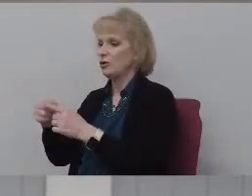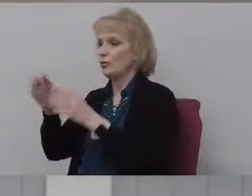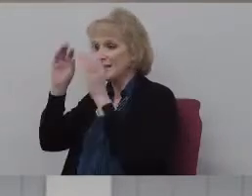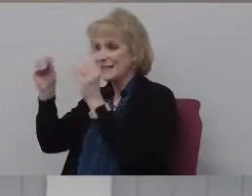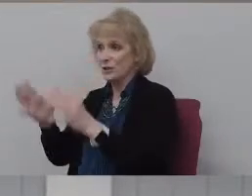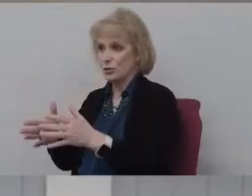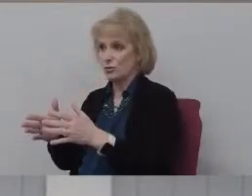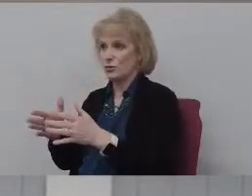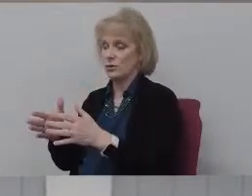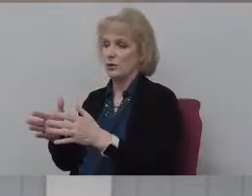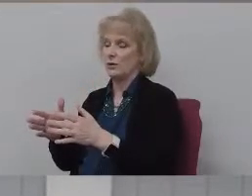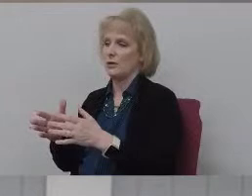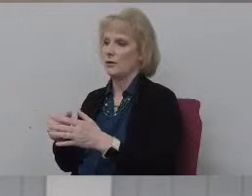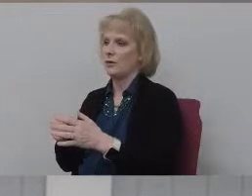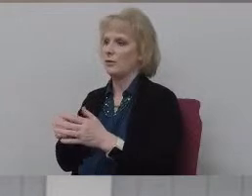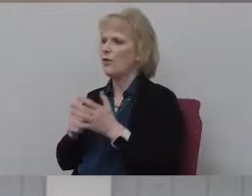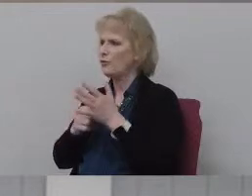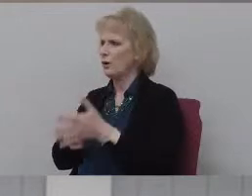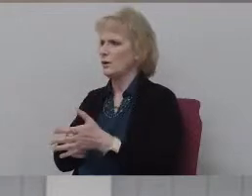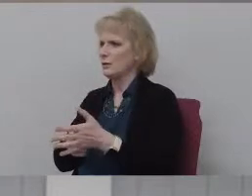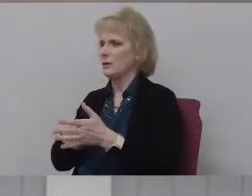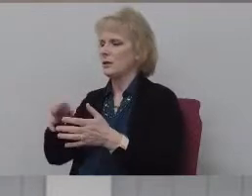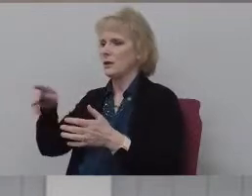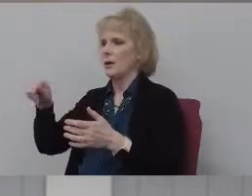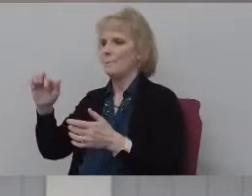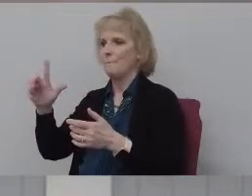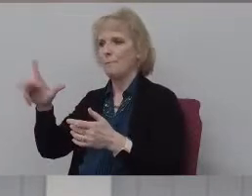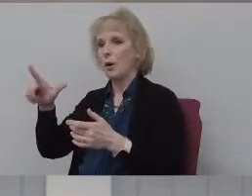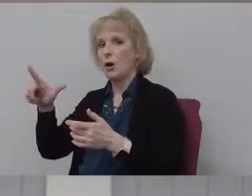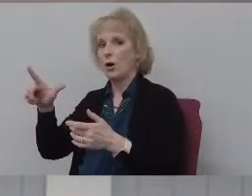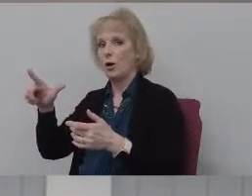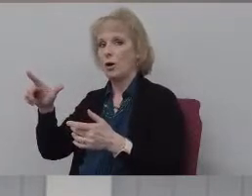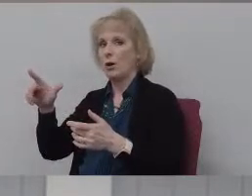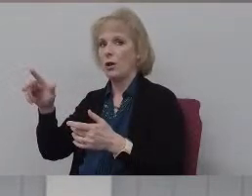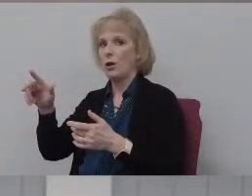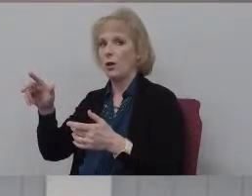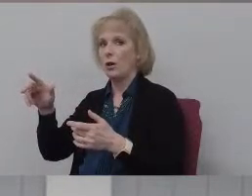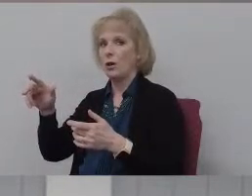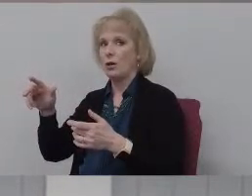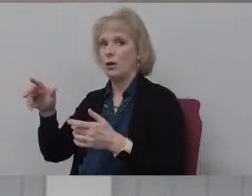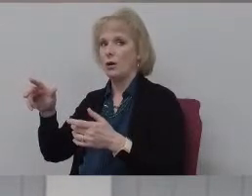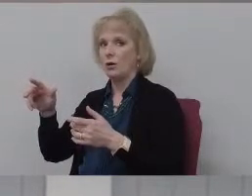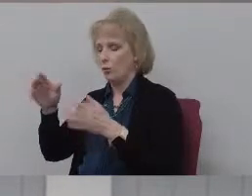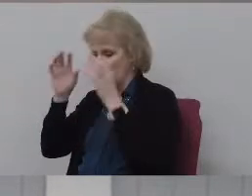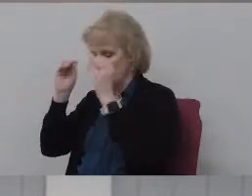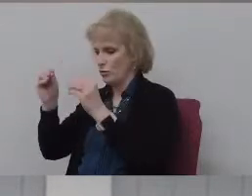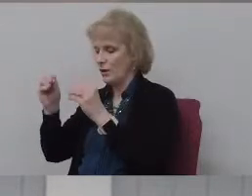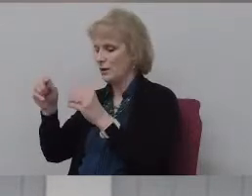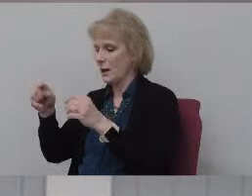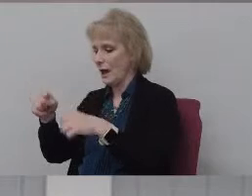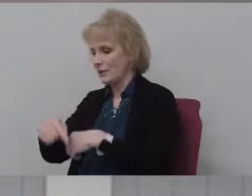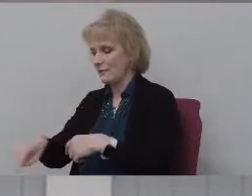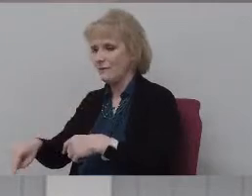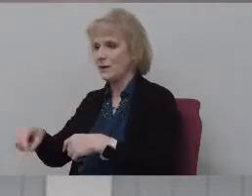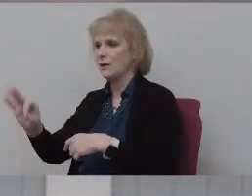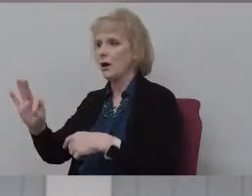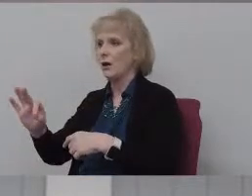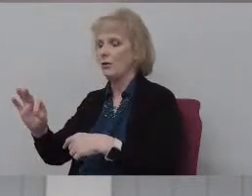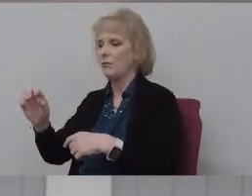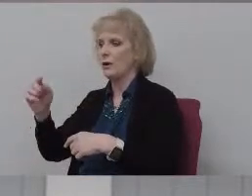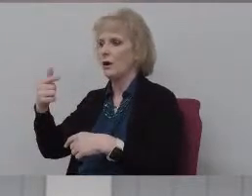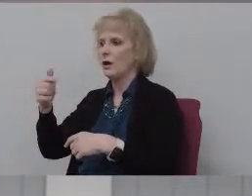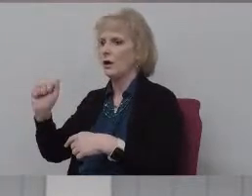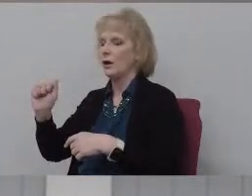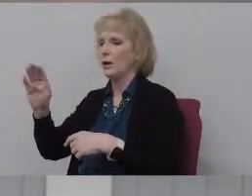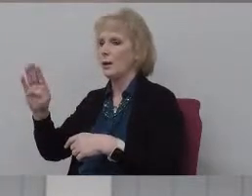instance, the apostle Paul, he was brought up at the feet of a teacher by the name of